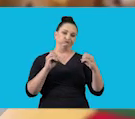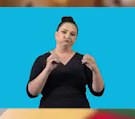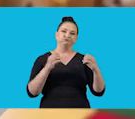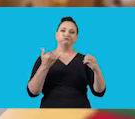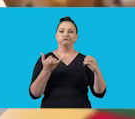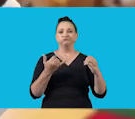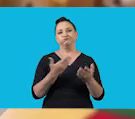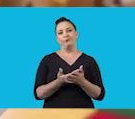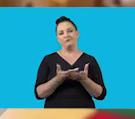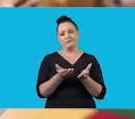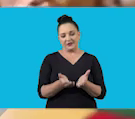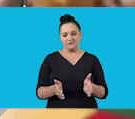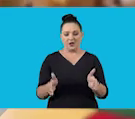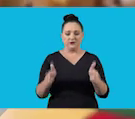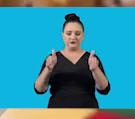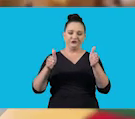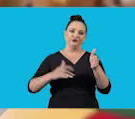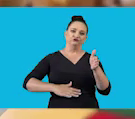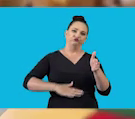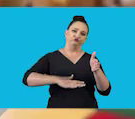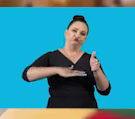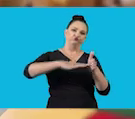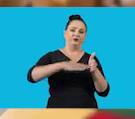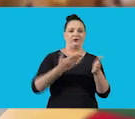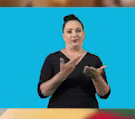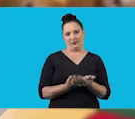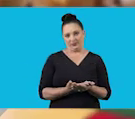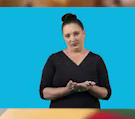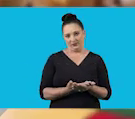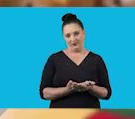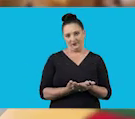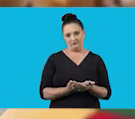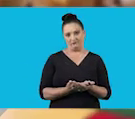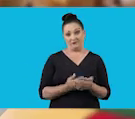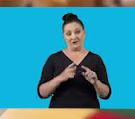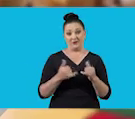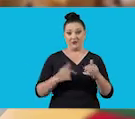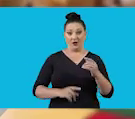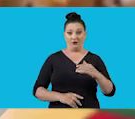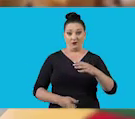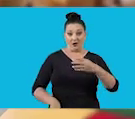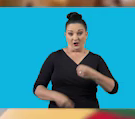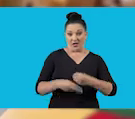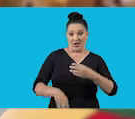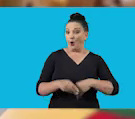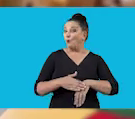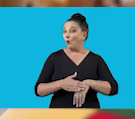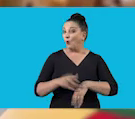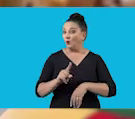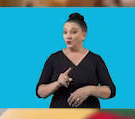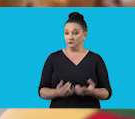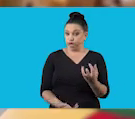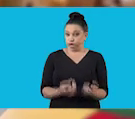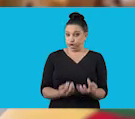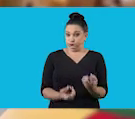other, filling up and taking up the space of the container. Now, if you continue applying heat, or if you continue